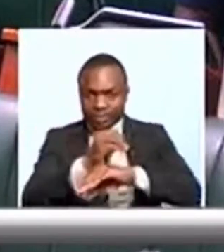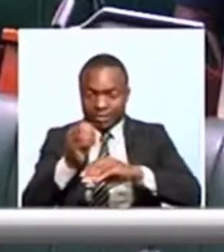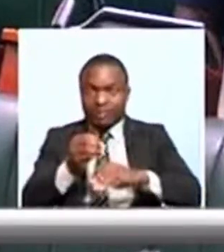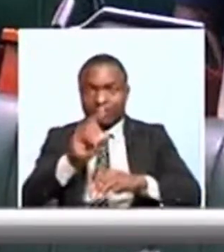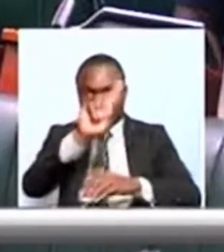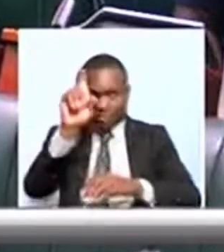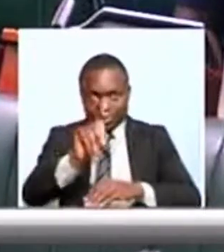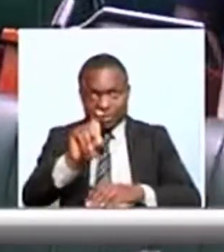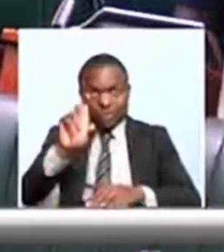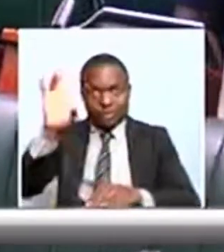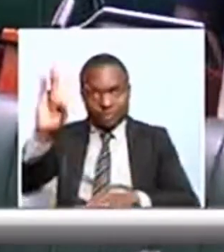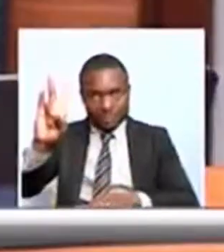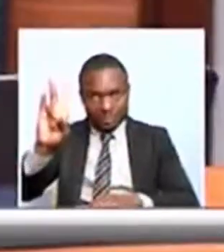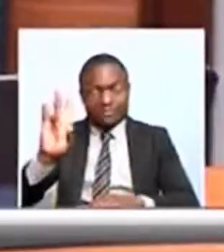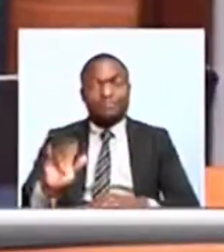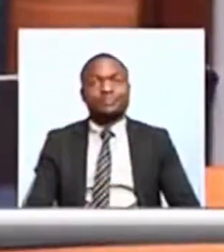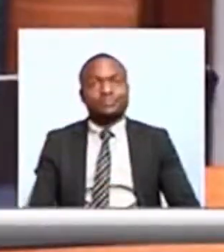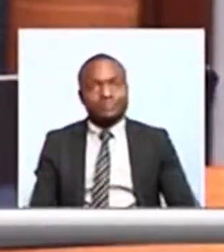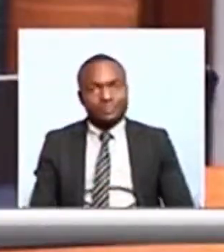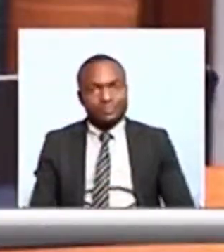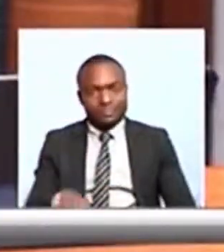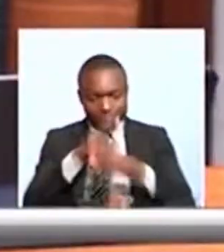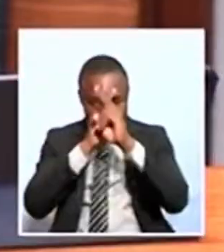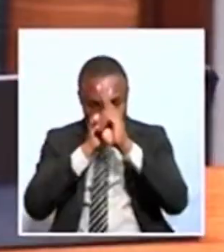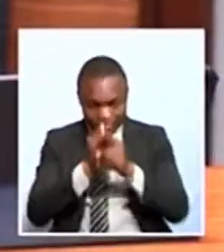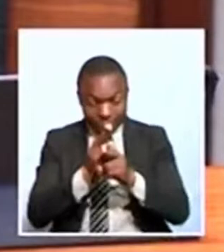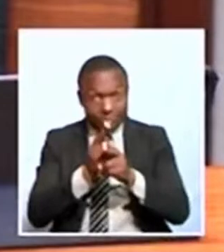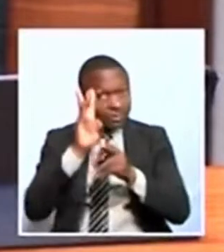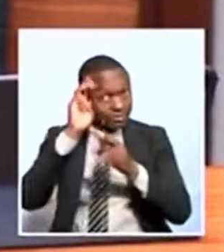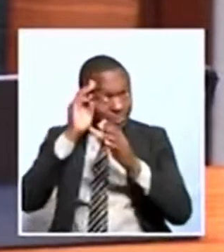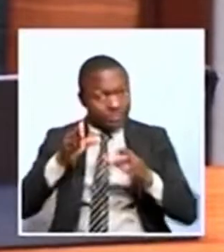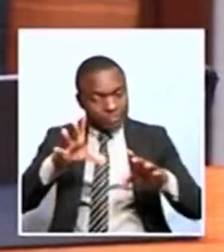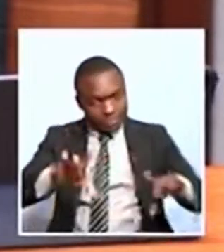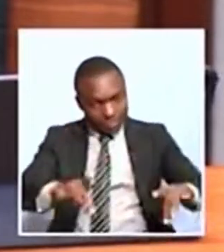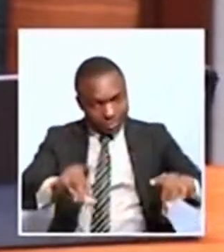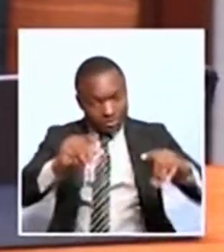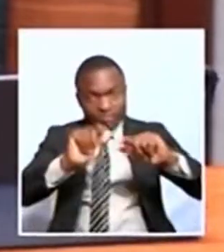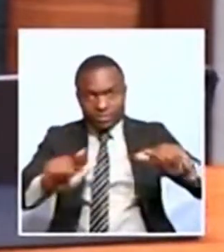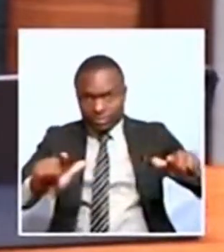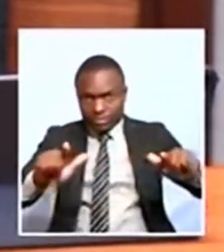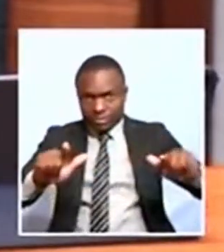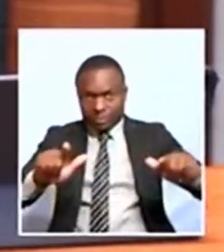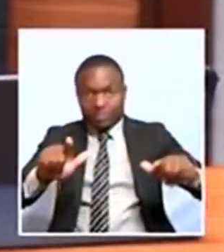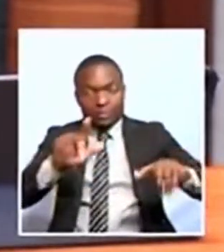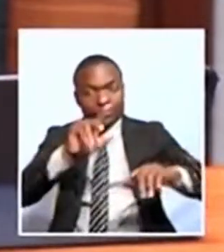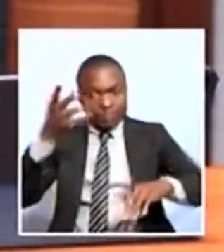you. The Honorable Minister of Lands and Natural Resources.